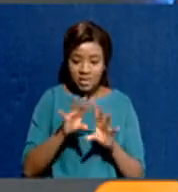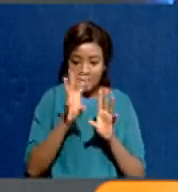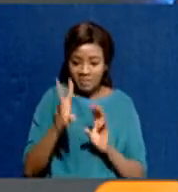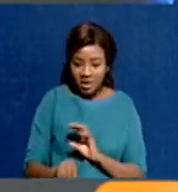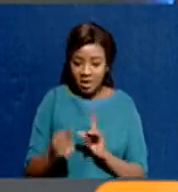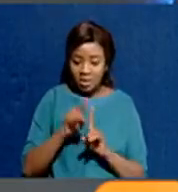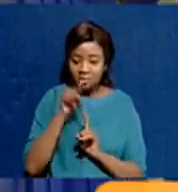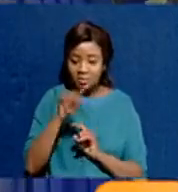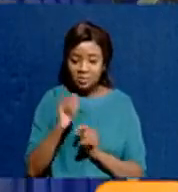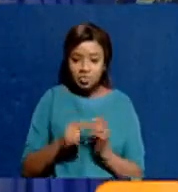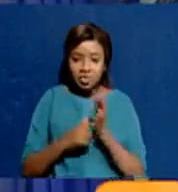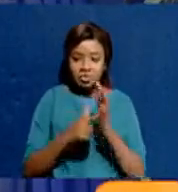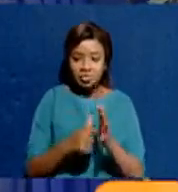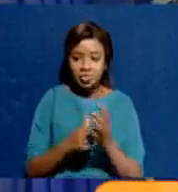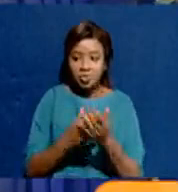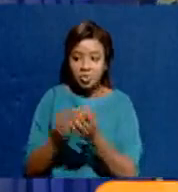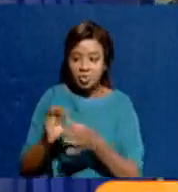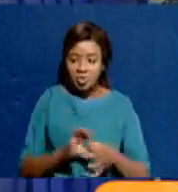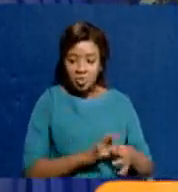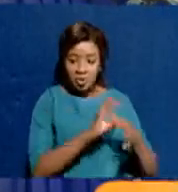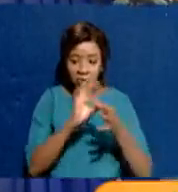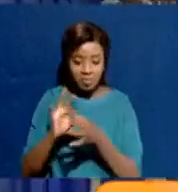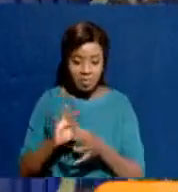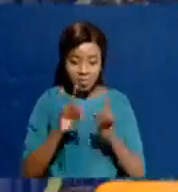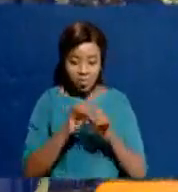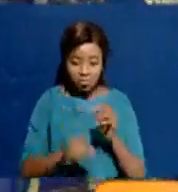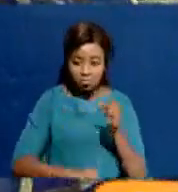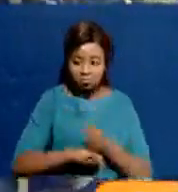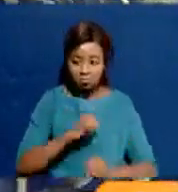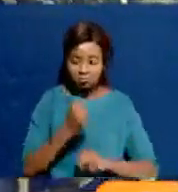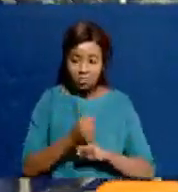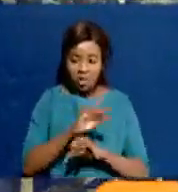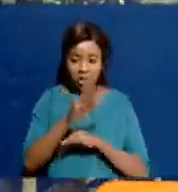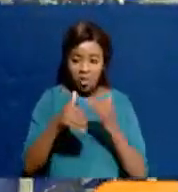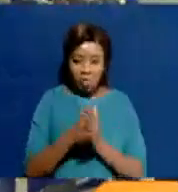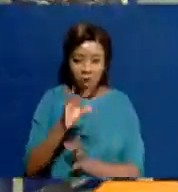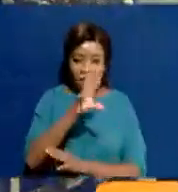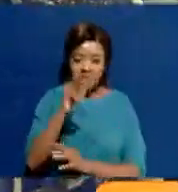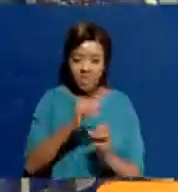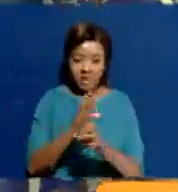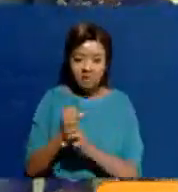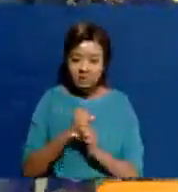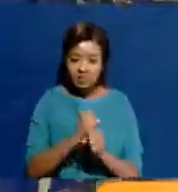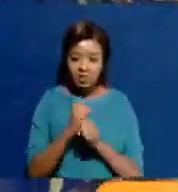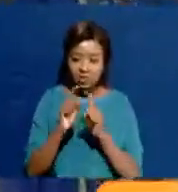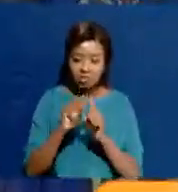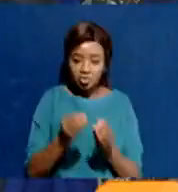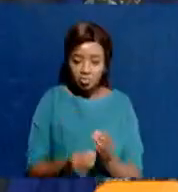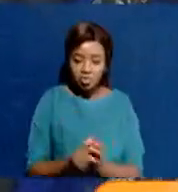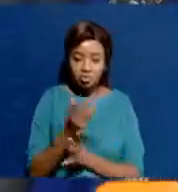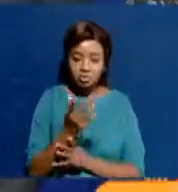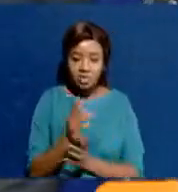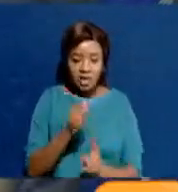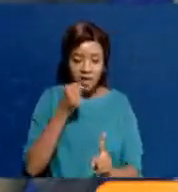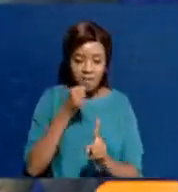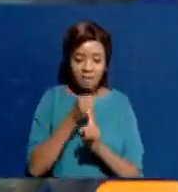at fostering collaboration and co-creation among all African stakeholders to produce impactful research that will